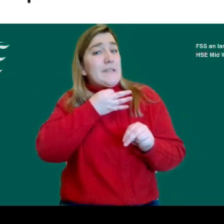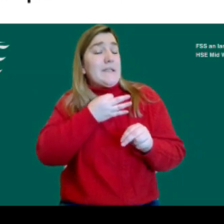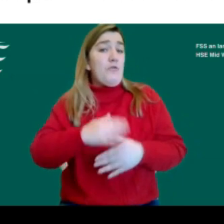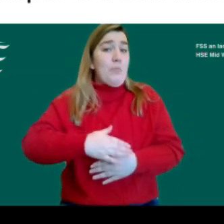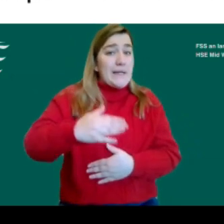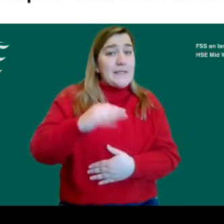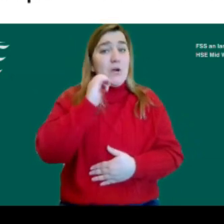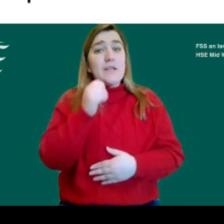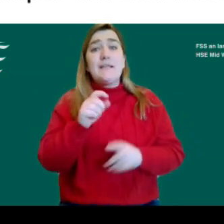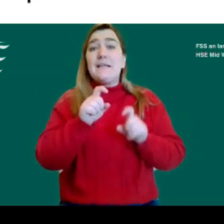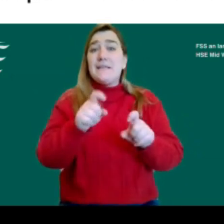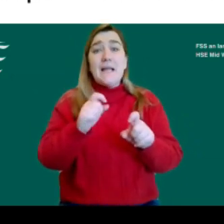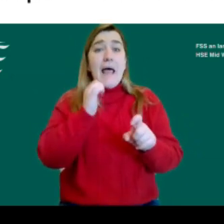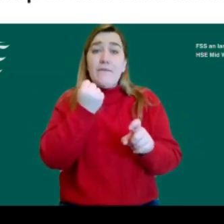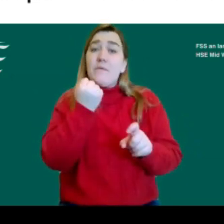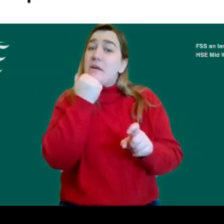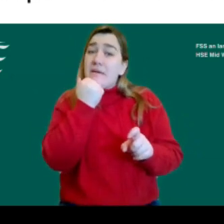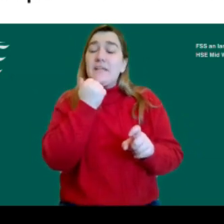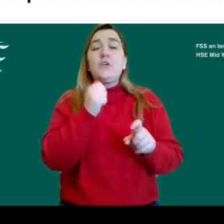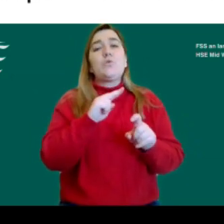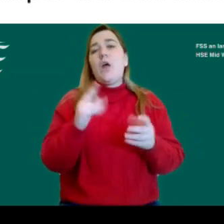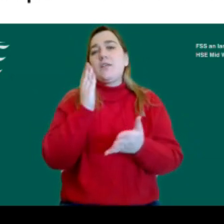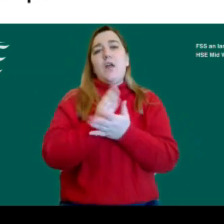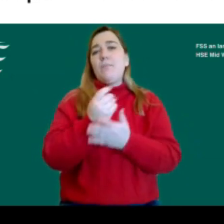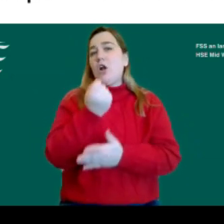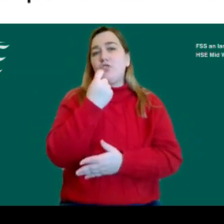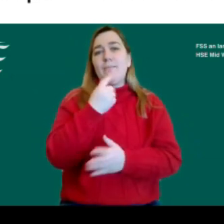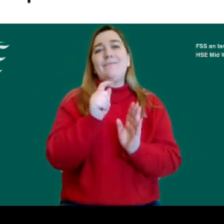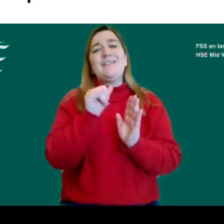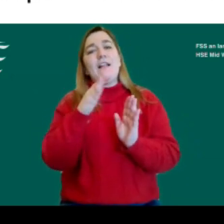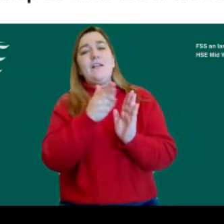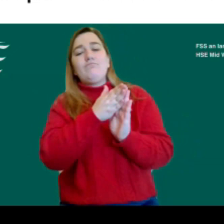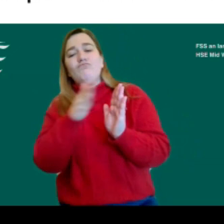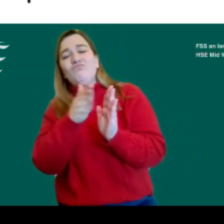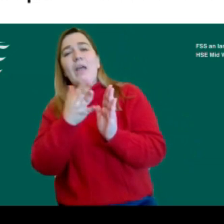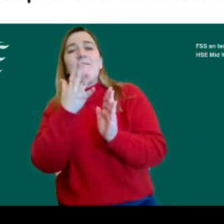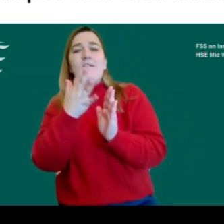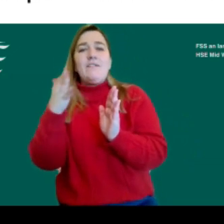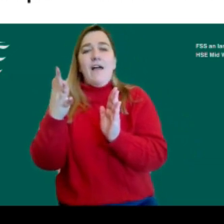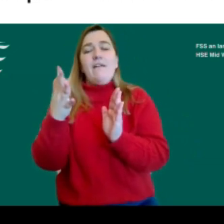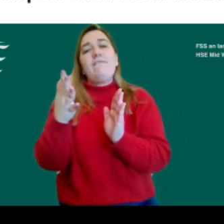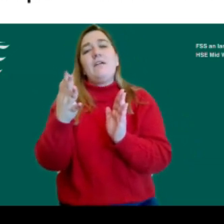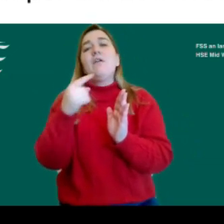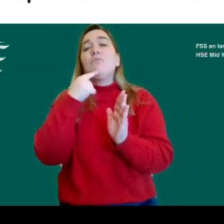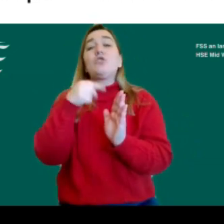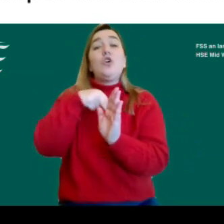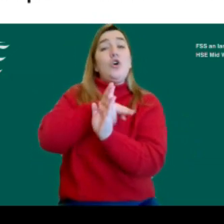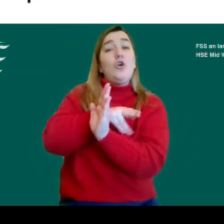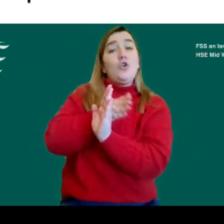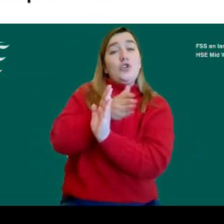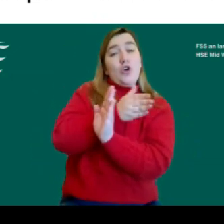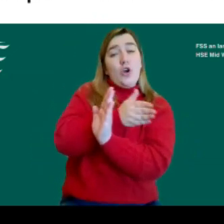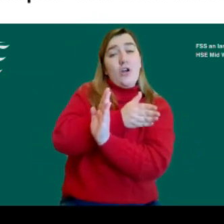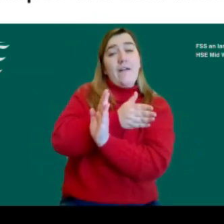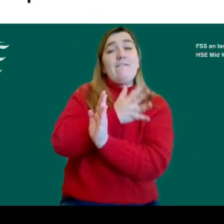stop at 55 under the new guidelines. But under 50, we generally like a woman to have no period for 2 years before we can kind of reassure them that she can stop.